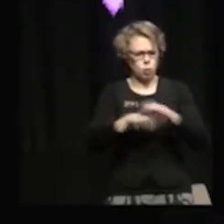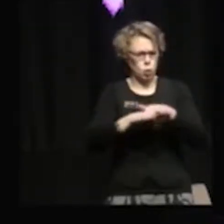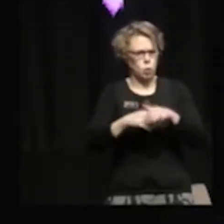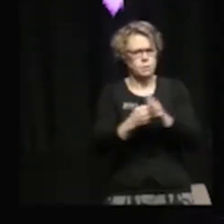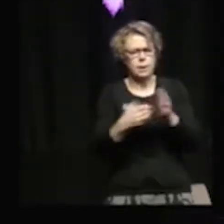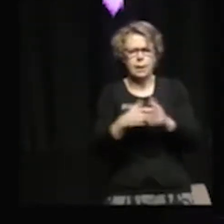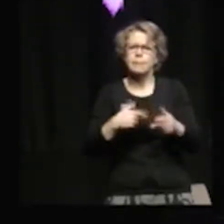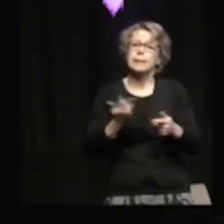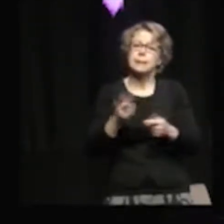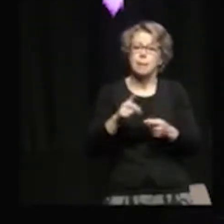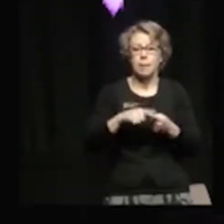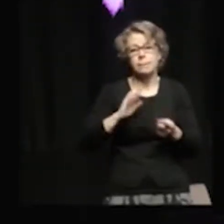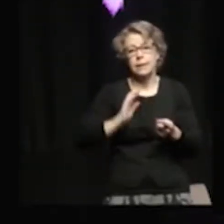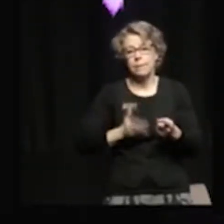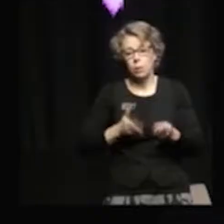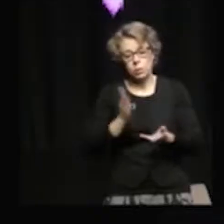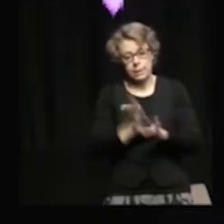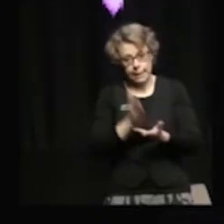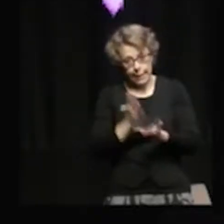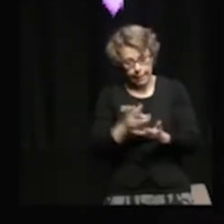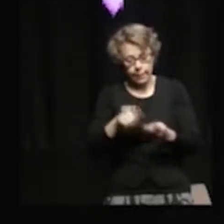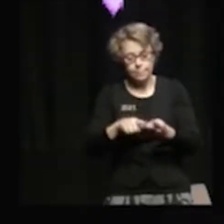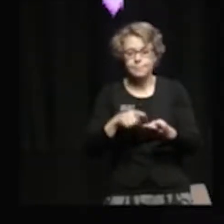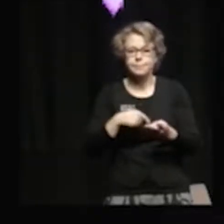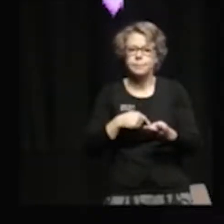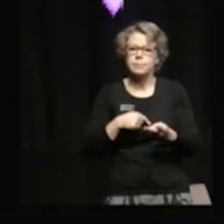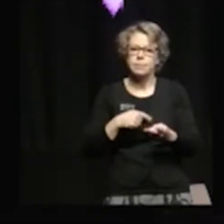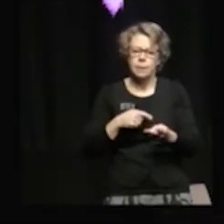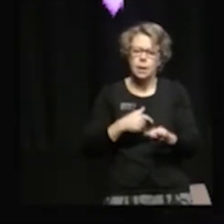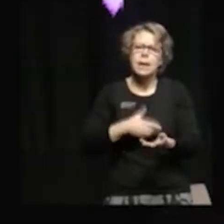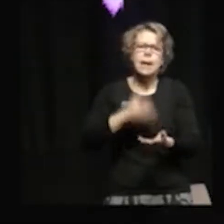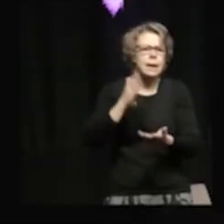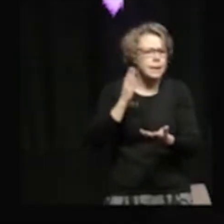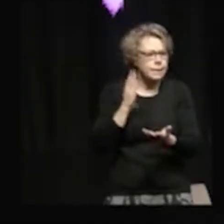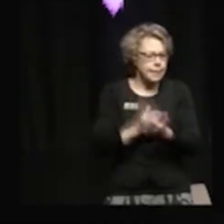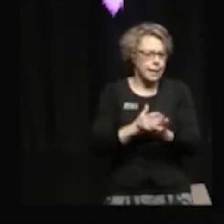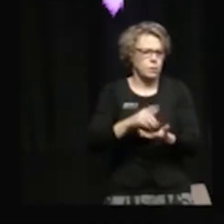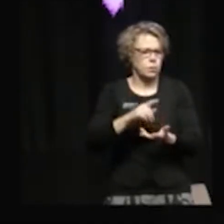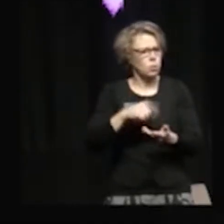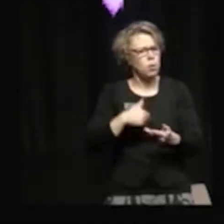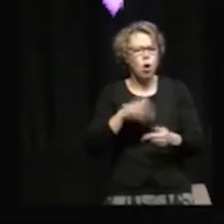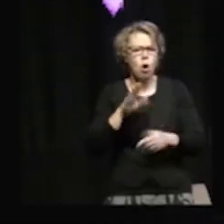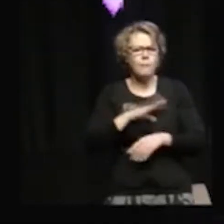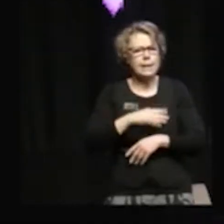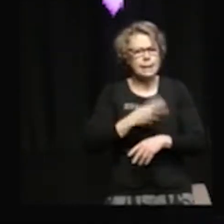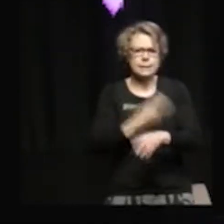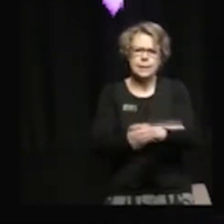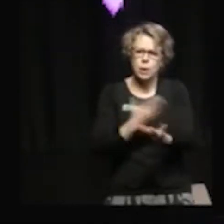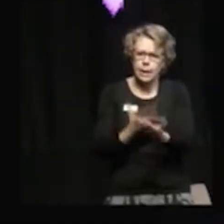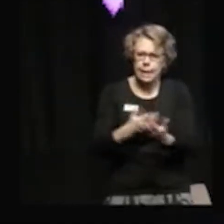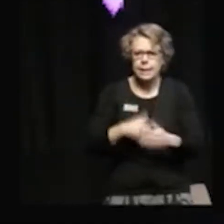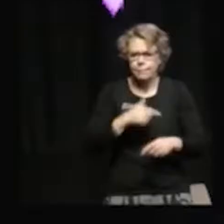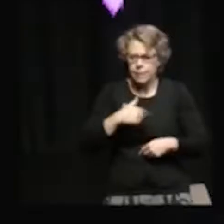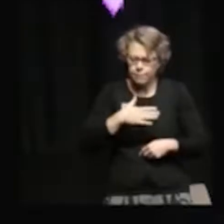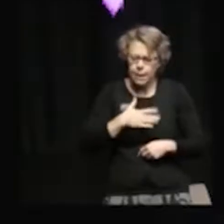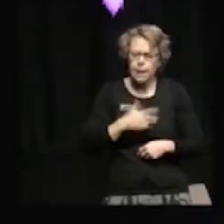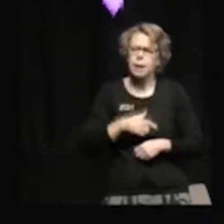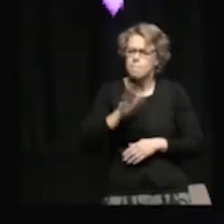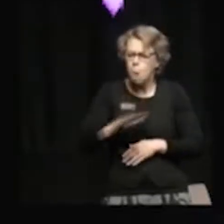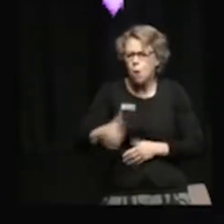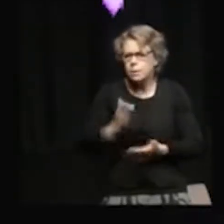Women's rights, the rights of gay and transgender. I wonder what he thinks about children's